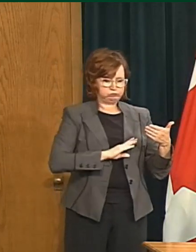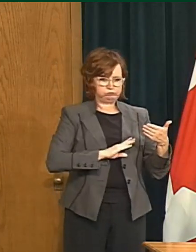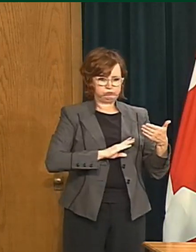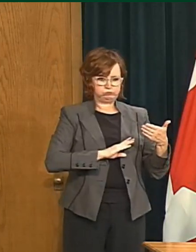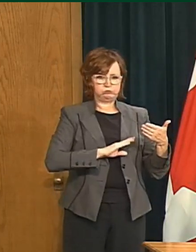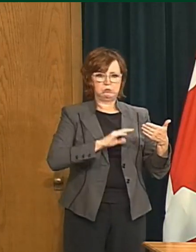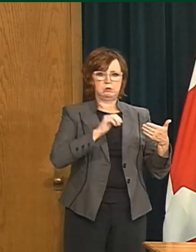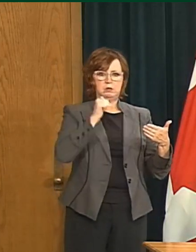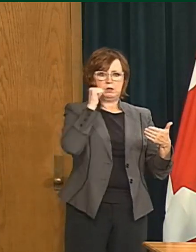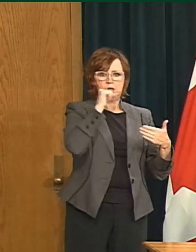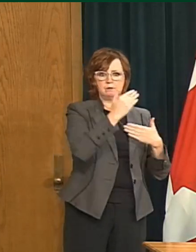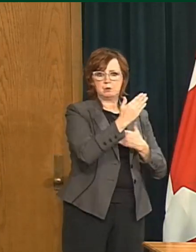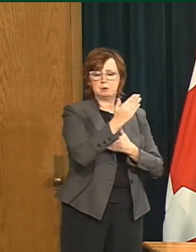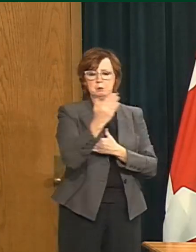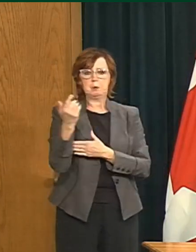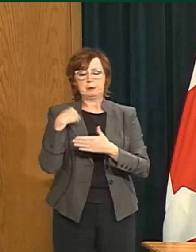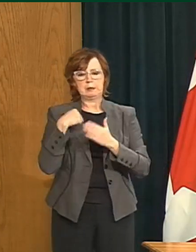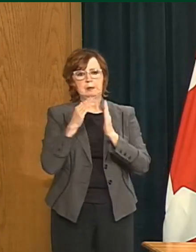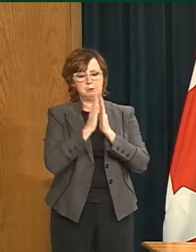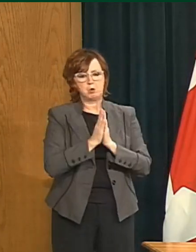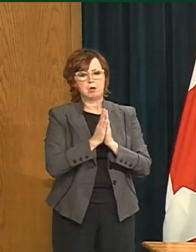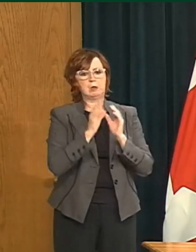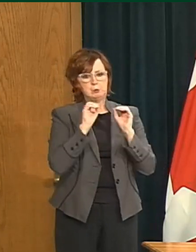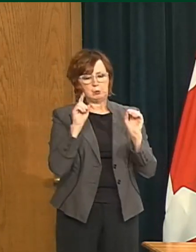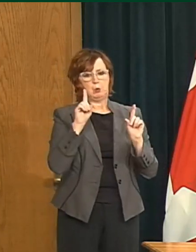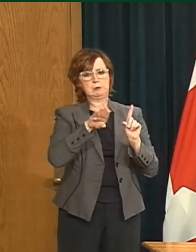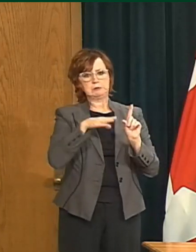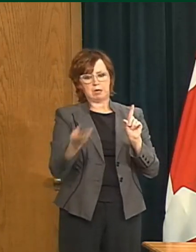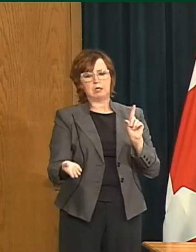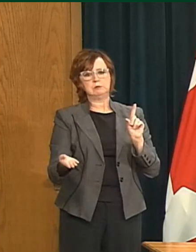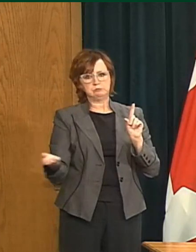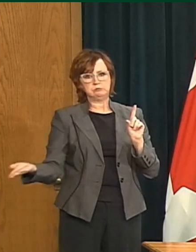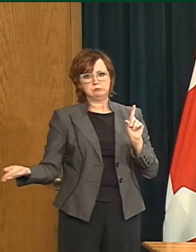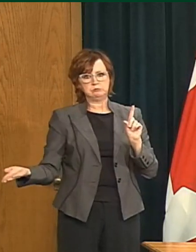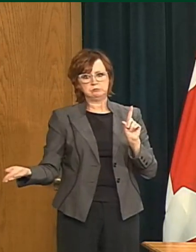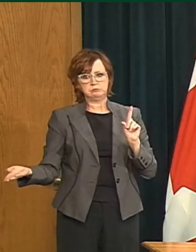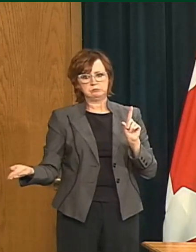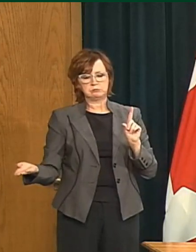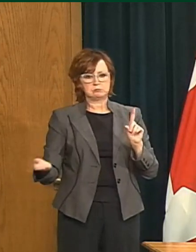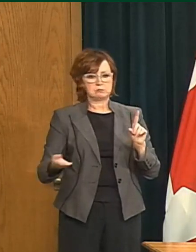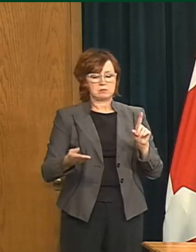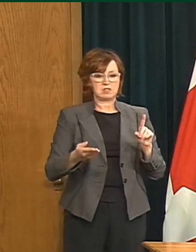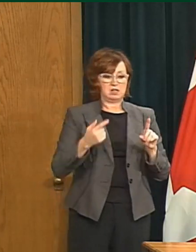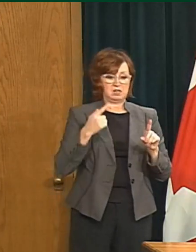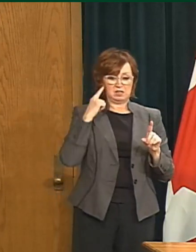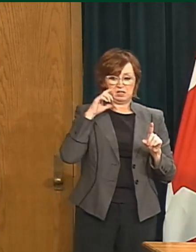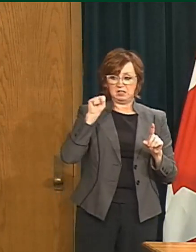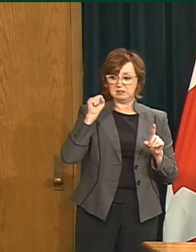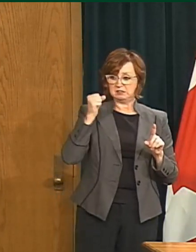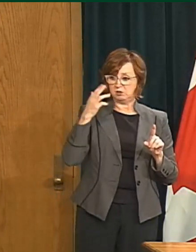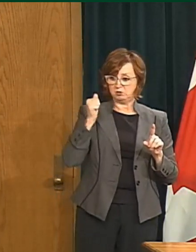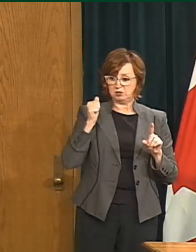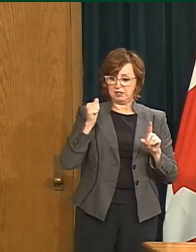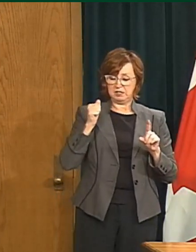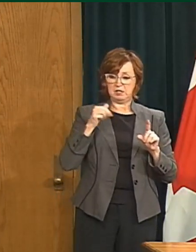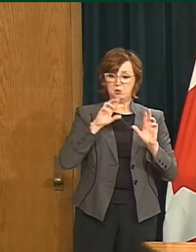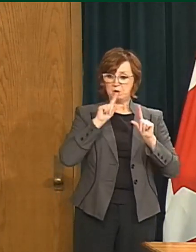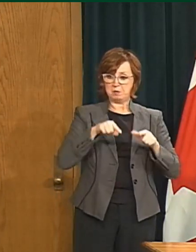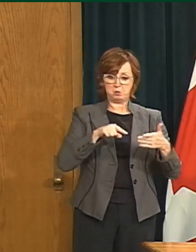come out that indicates that over the next period of time there could be over 8,000